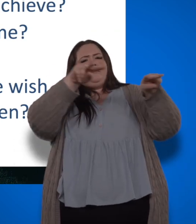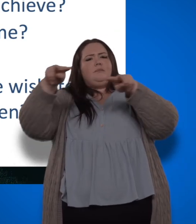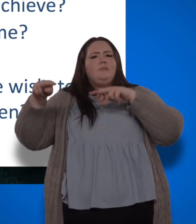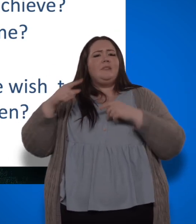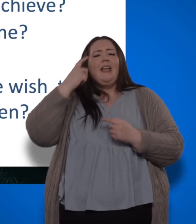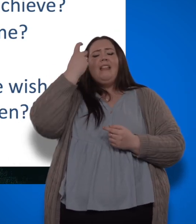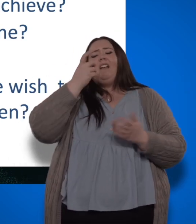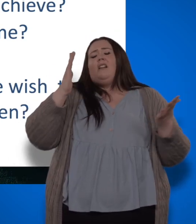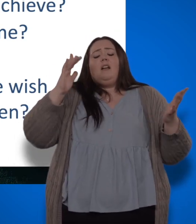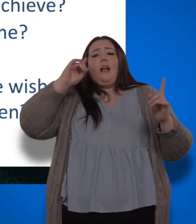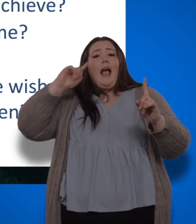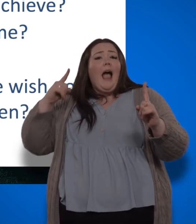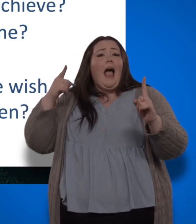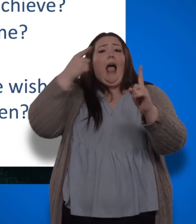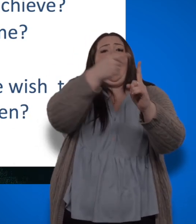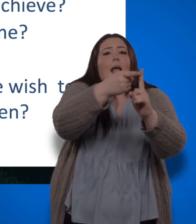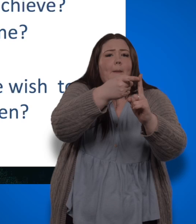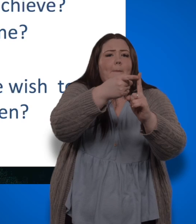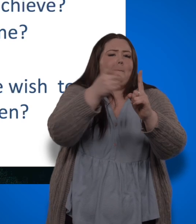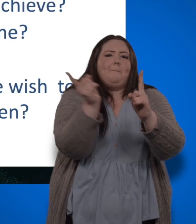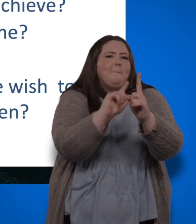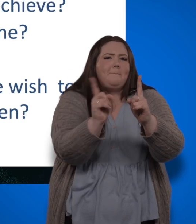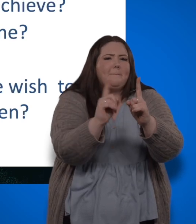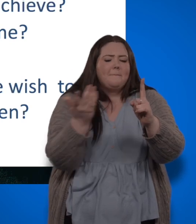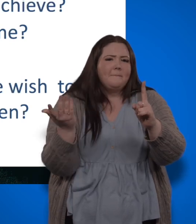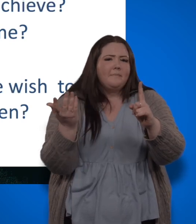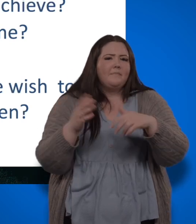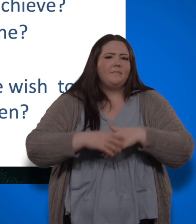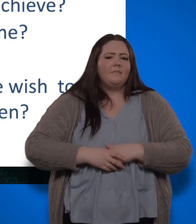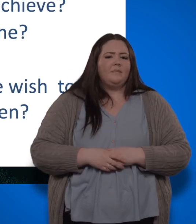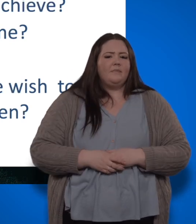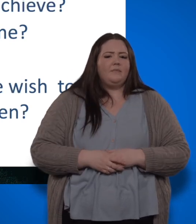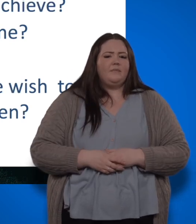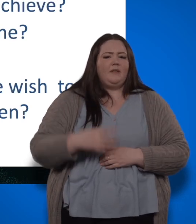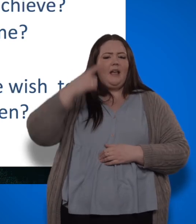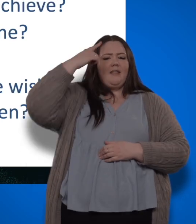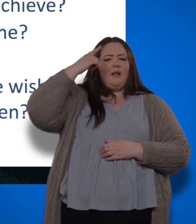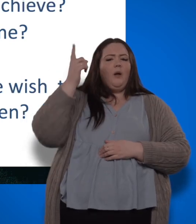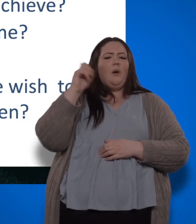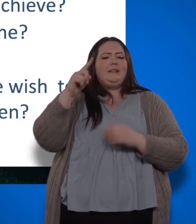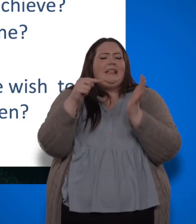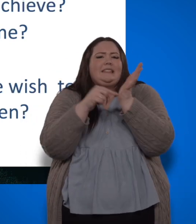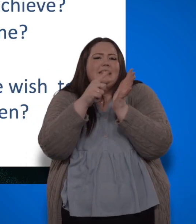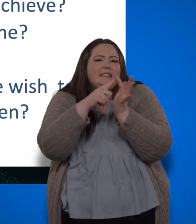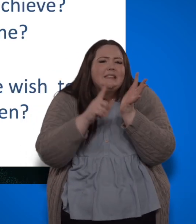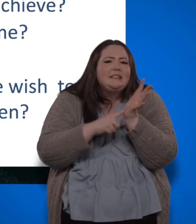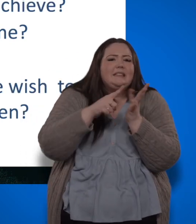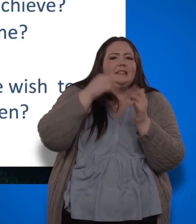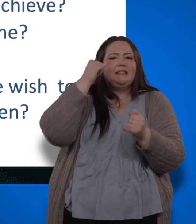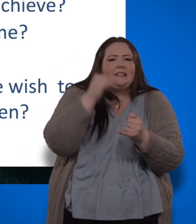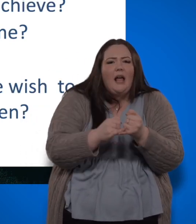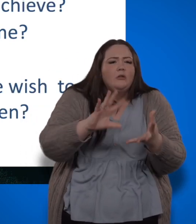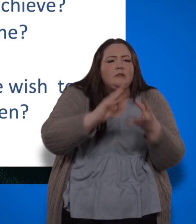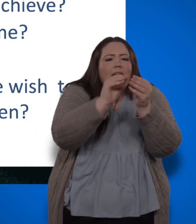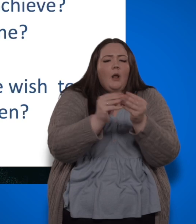goal? What is the telos? What are we aiming to achieve? What is the end game?